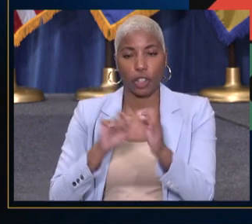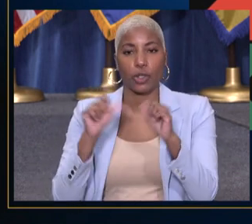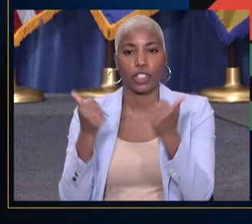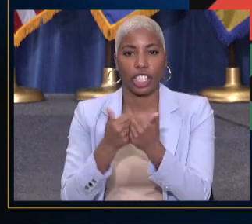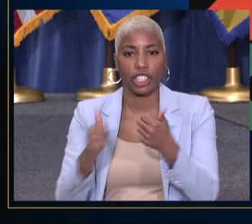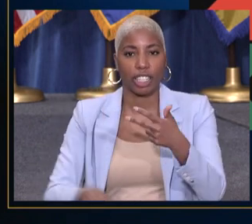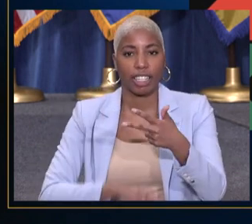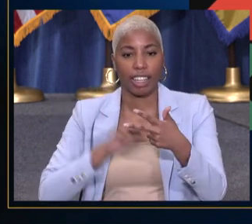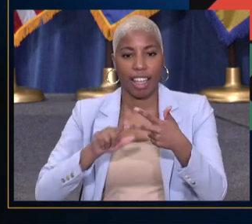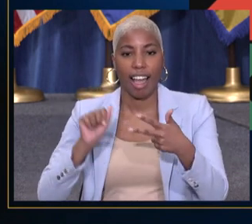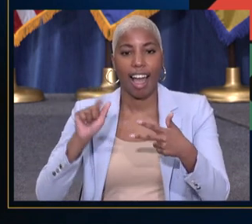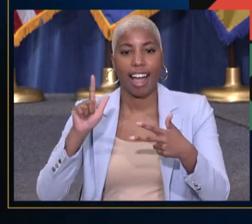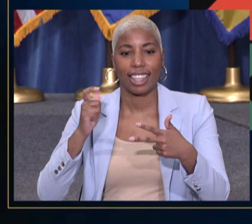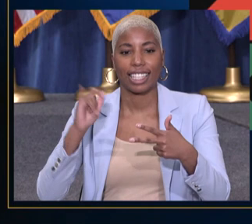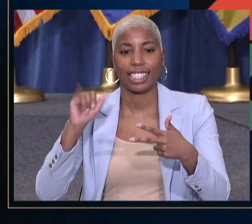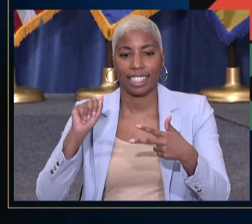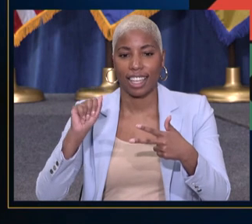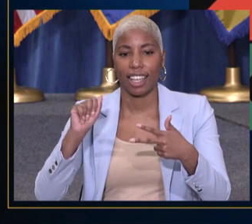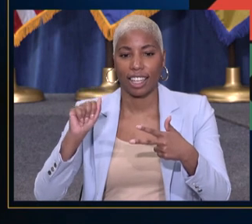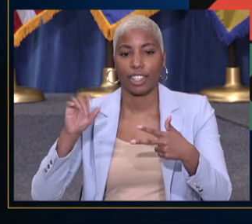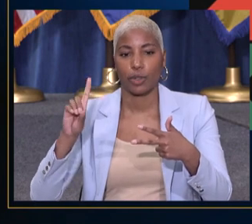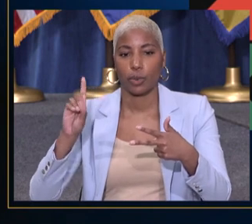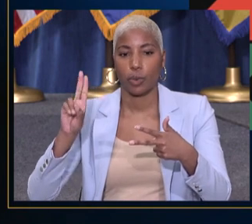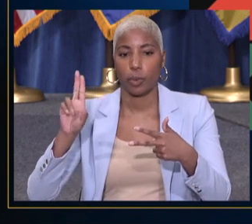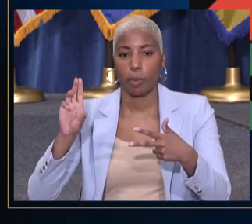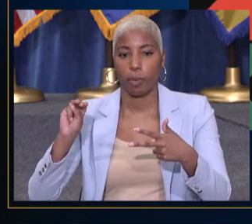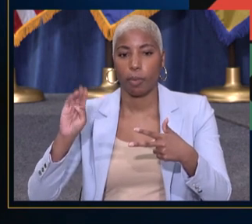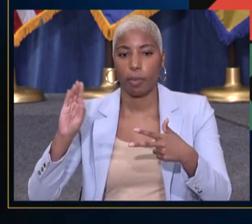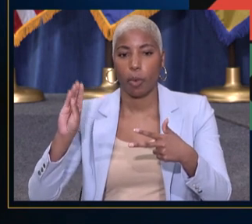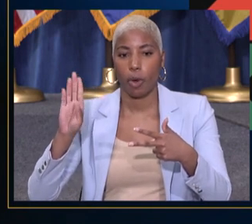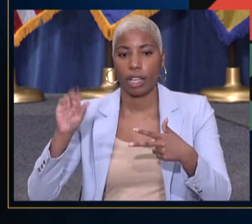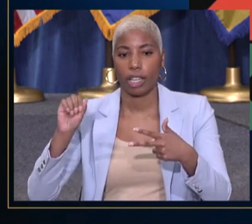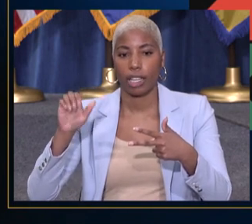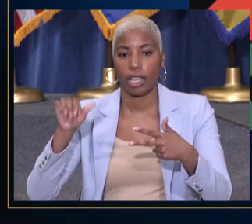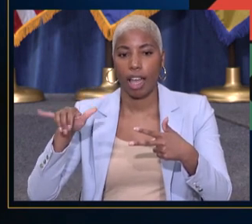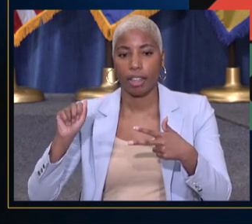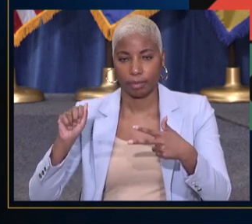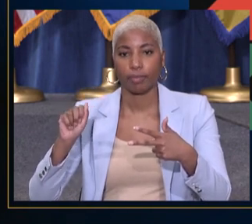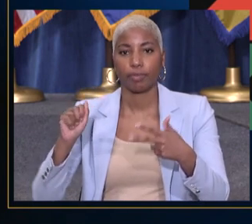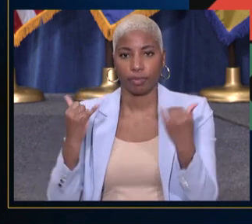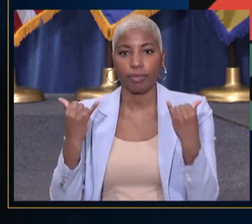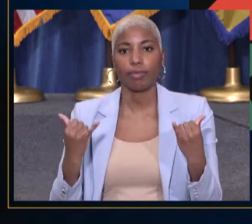and Alexia Dumboya, president and certified doula of